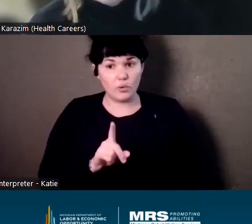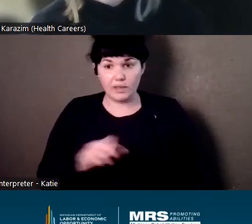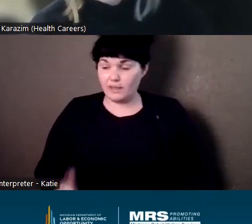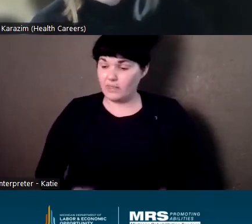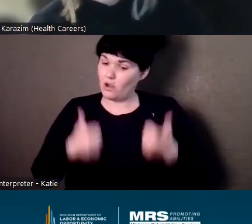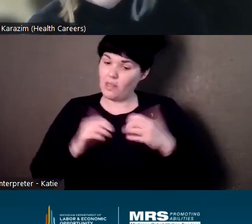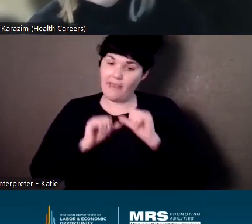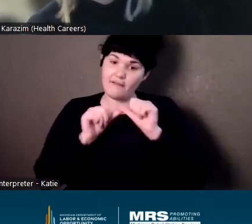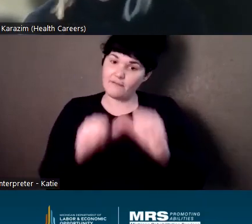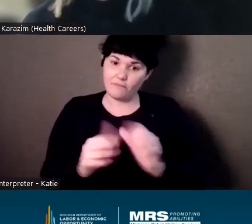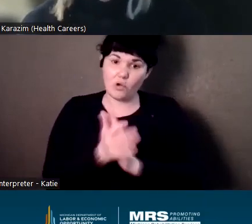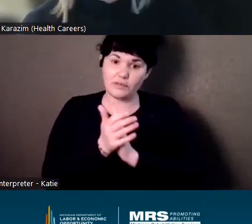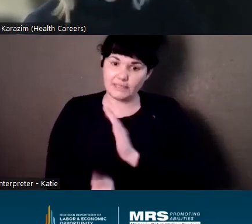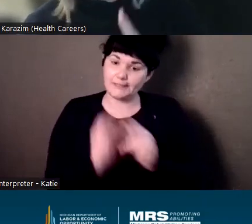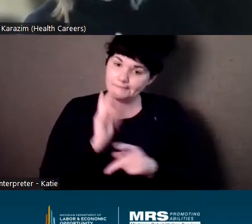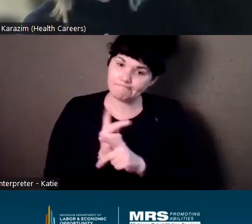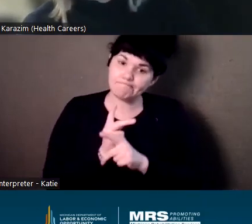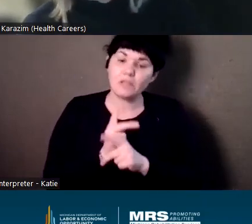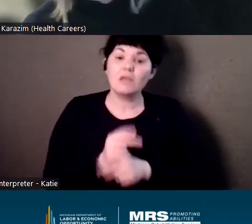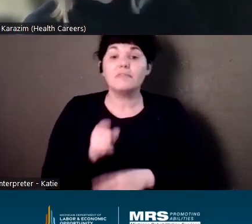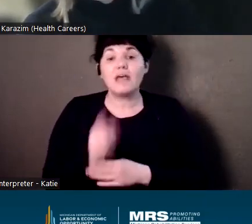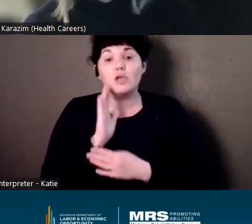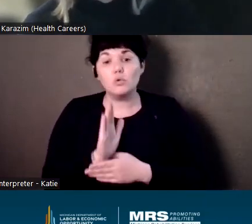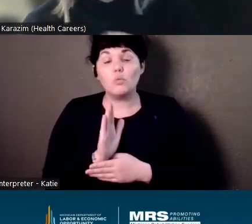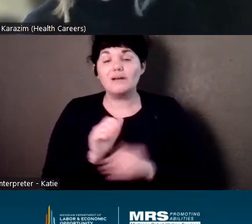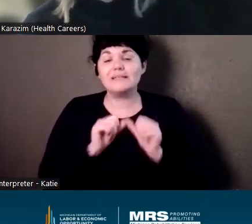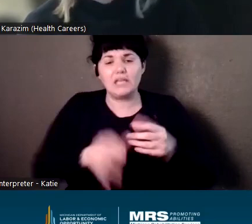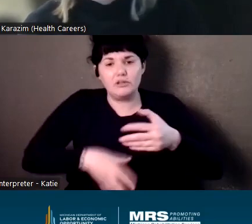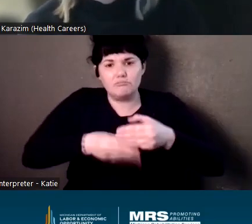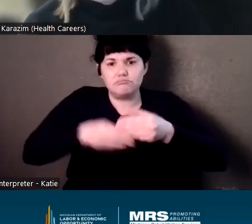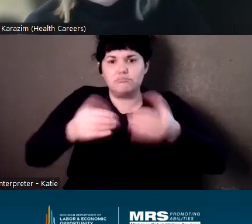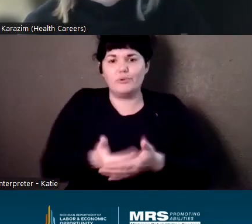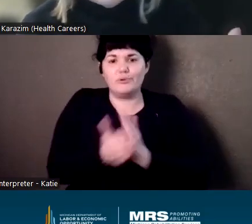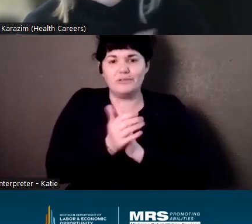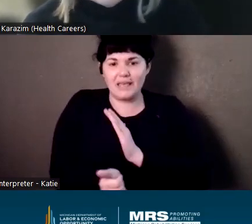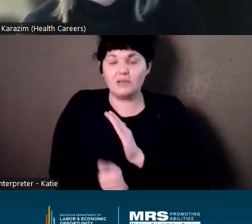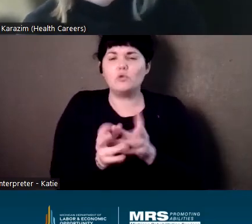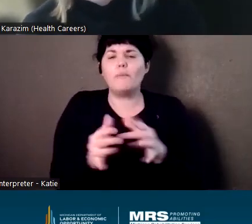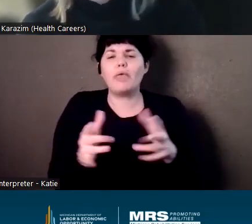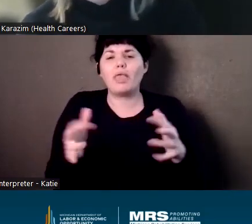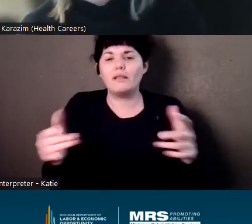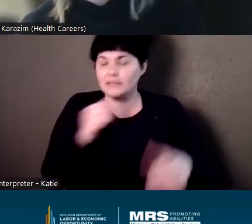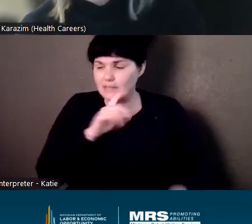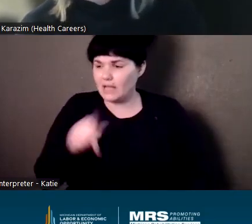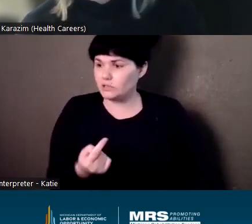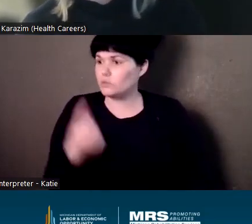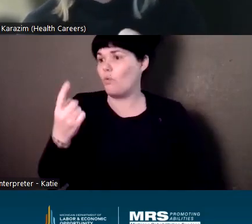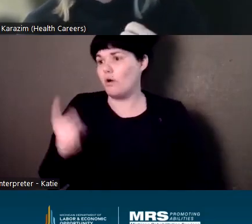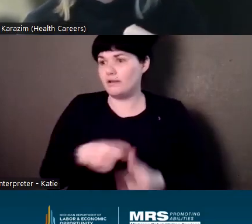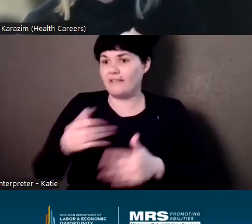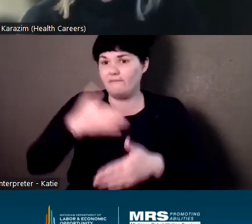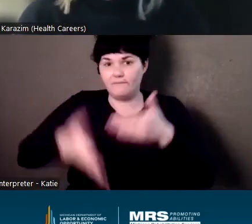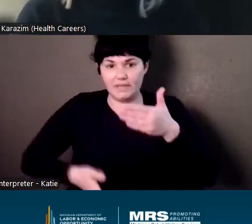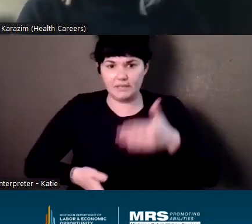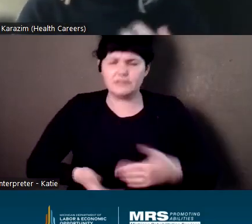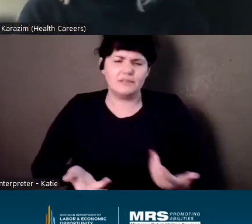of skills for you that you build upon. That's the other important thing. It's not one and done, as you saw with my own career.